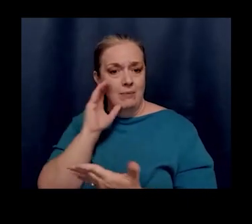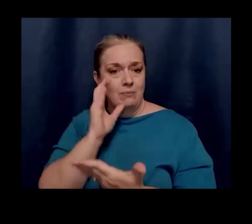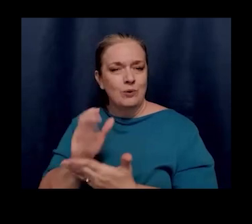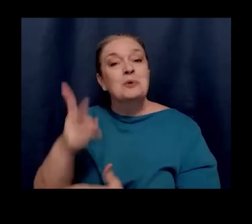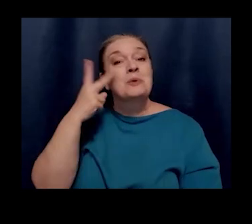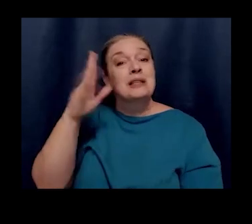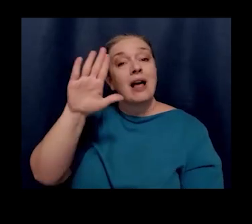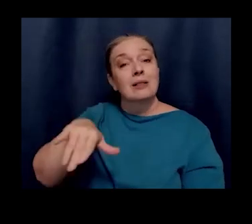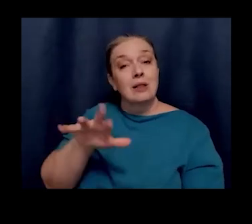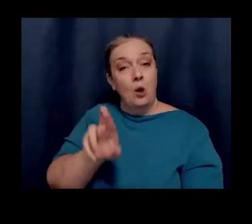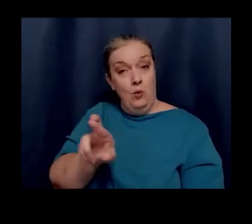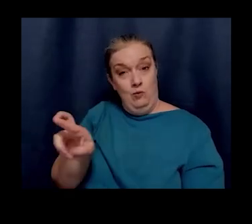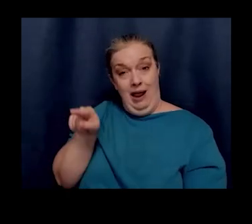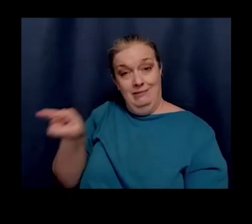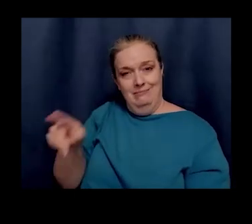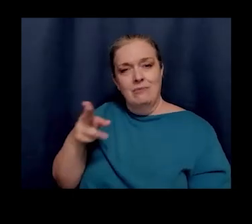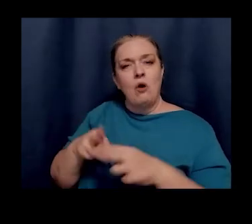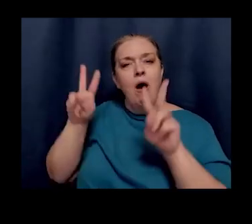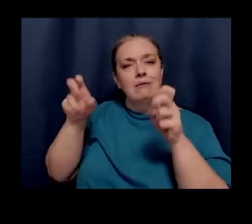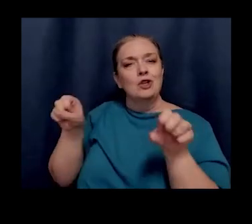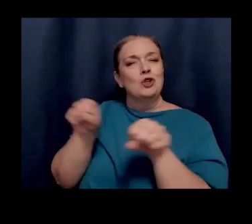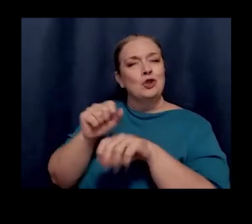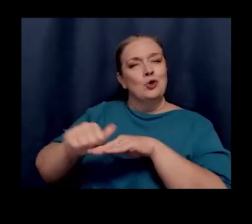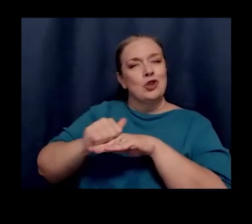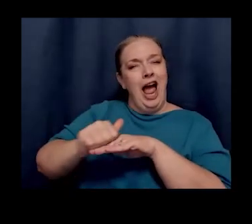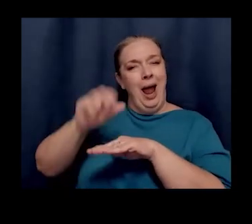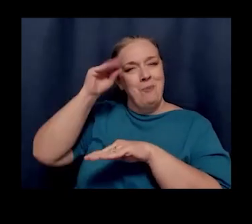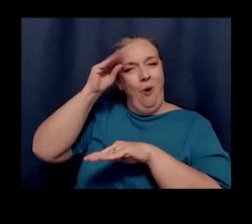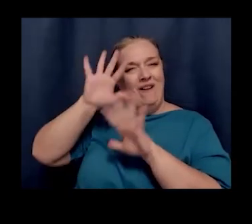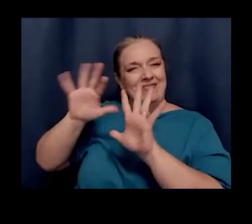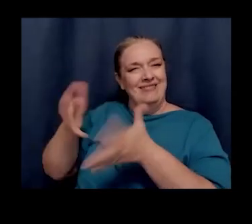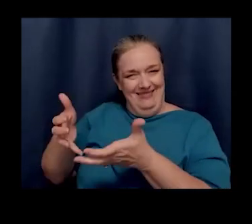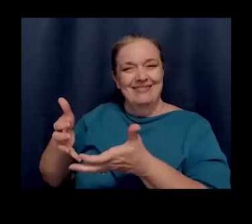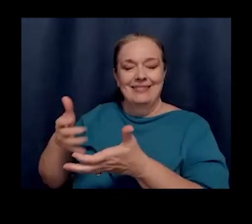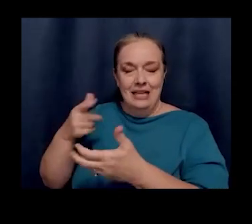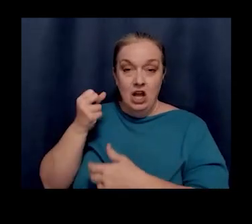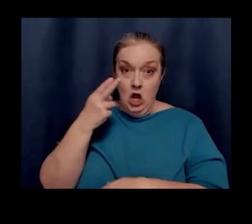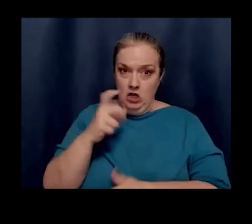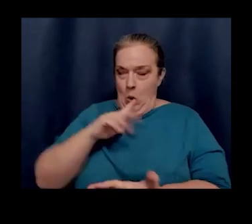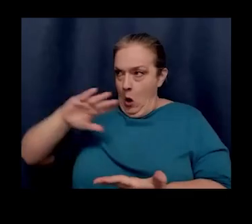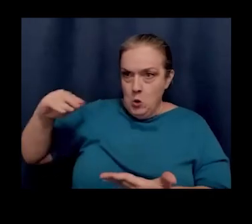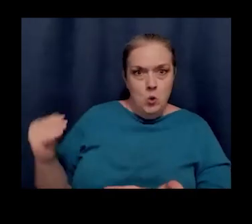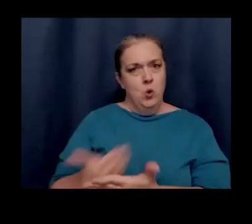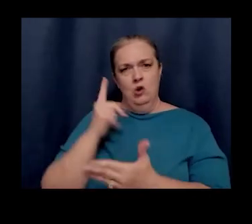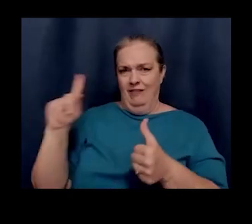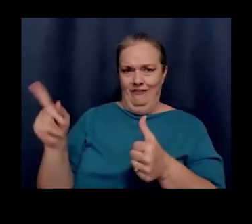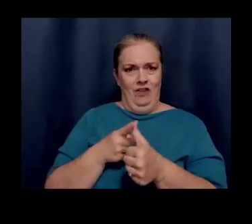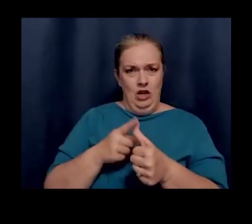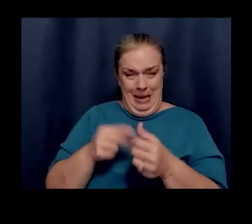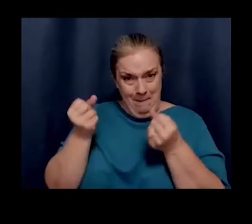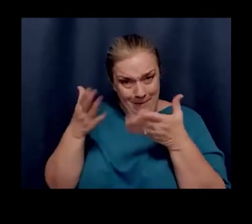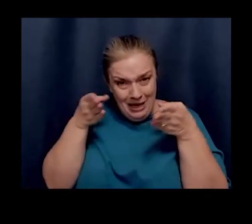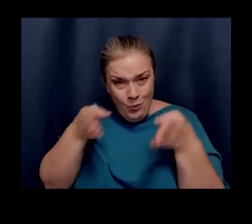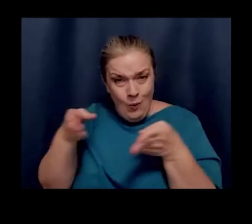lower right on the screen. She was groundbreaking in so many ways, but Austin's full identity